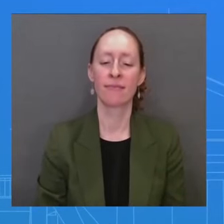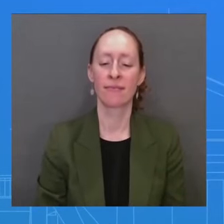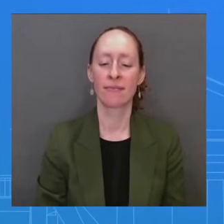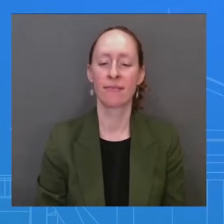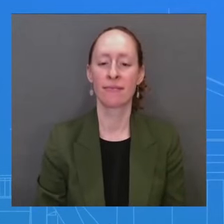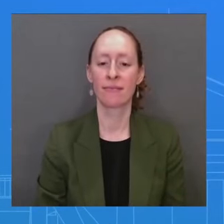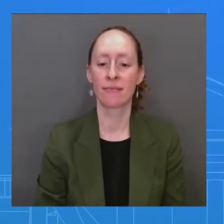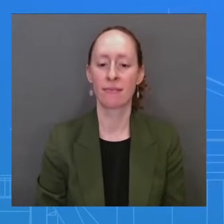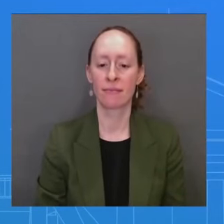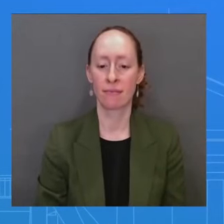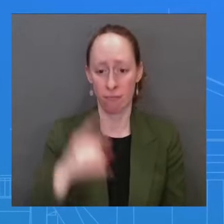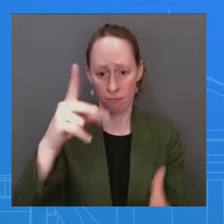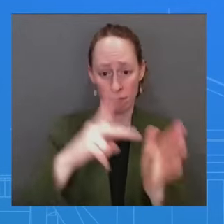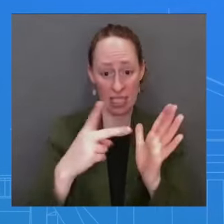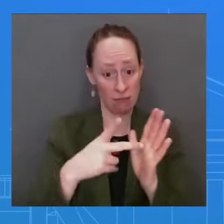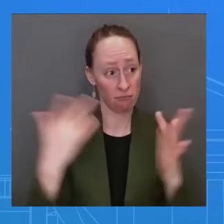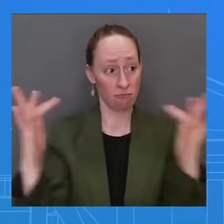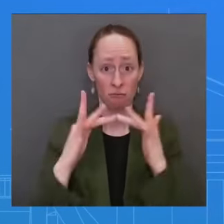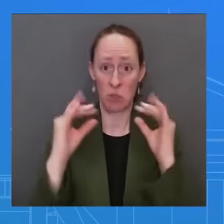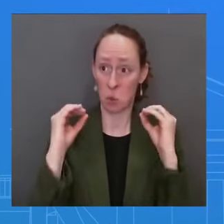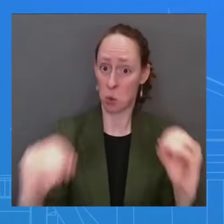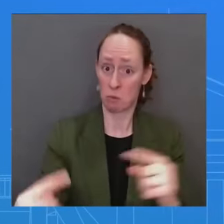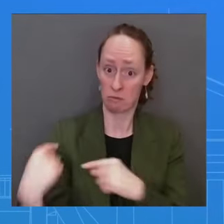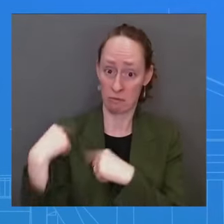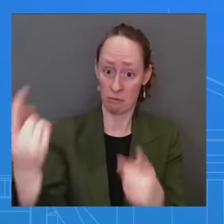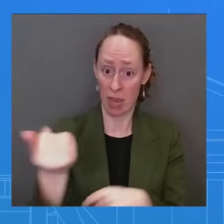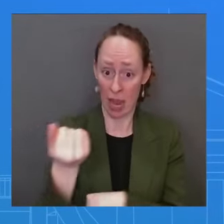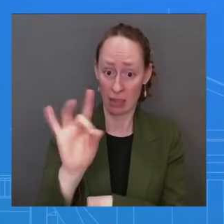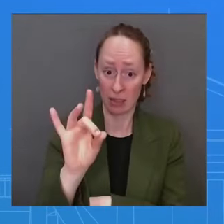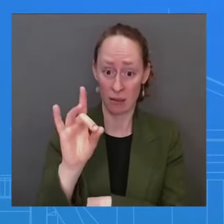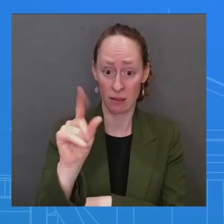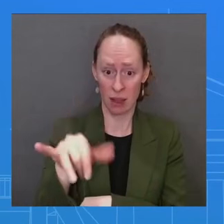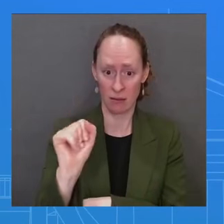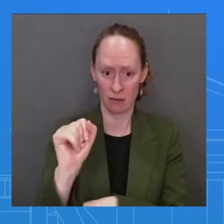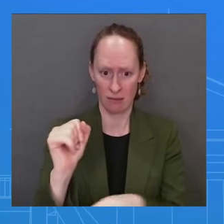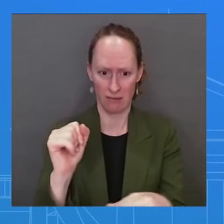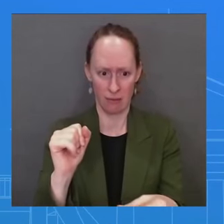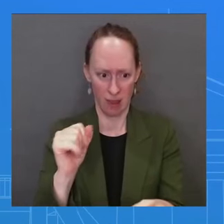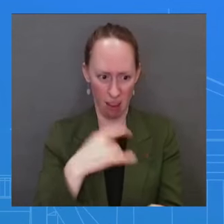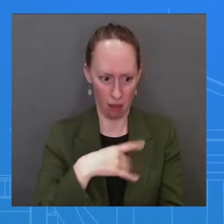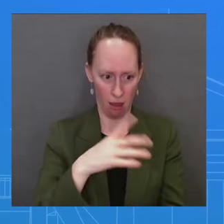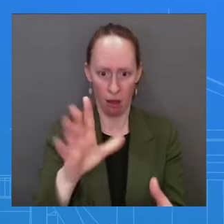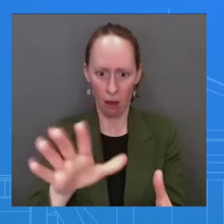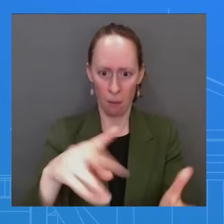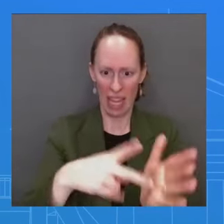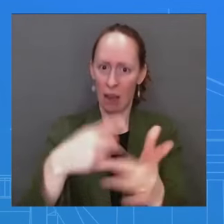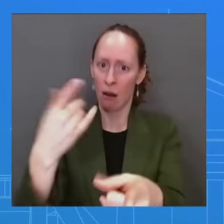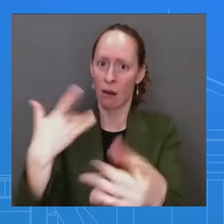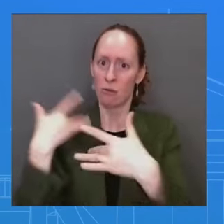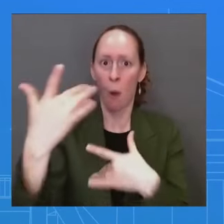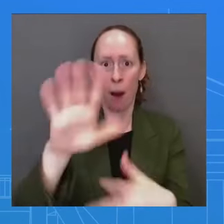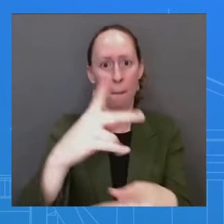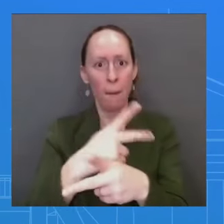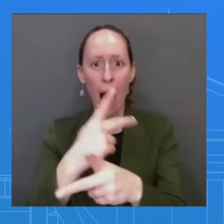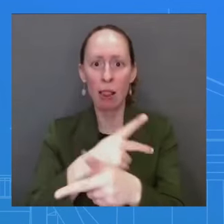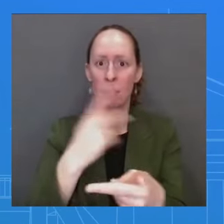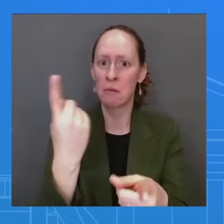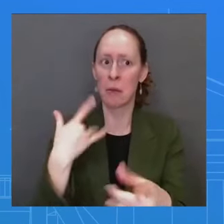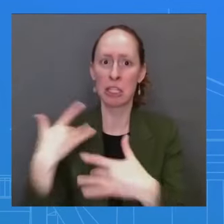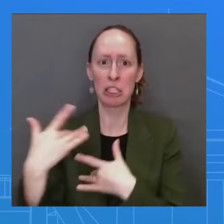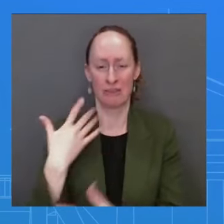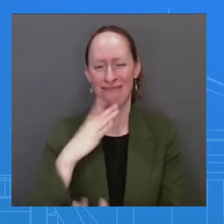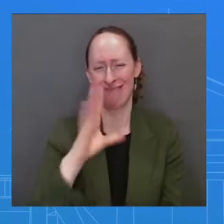your count's 18, I'm not going to question your math, doesn't say anything about the relationship between the Prime Minister and the President or between the United States